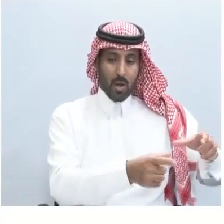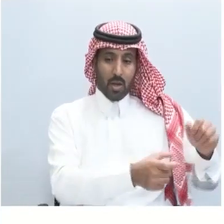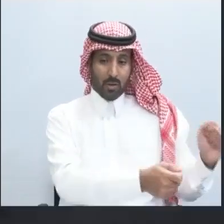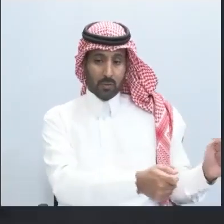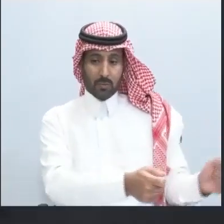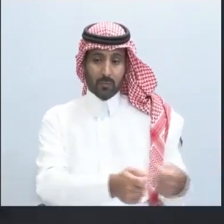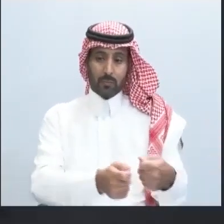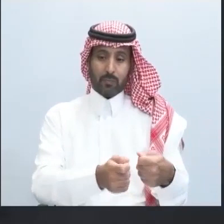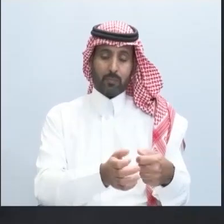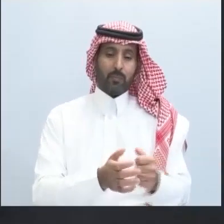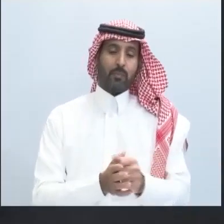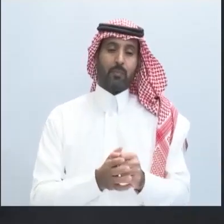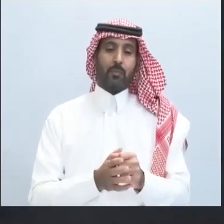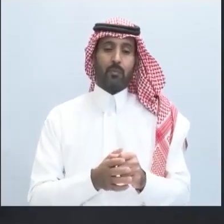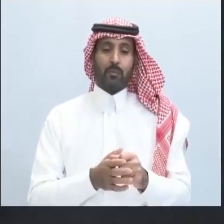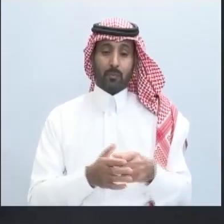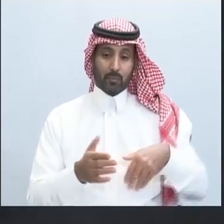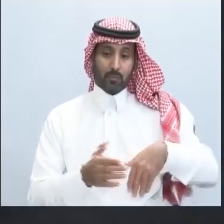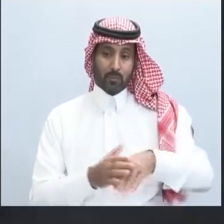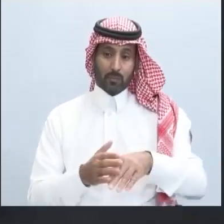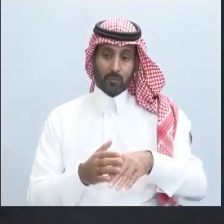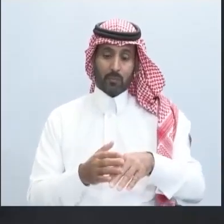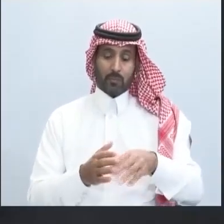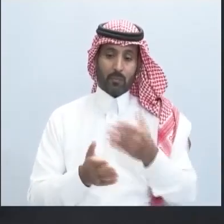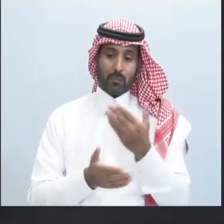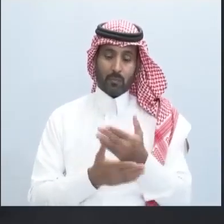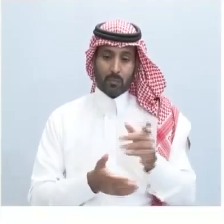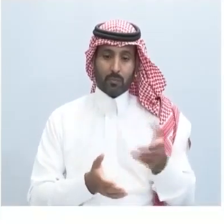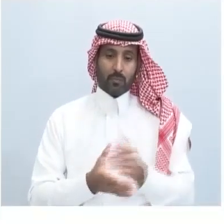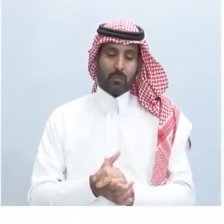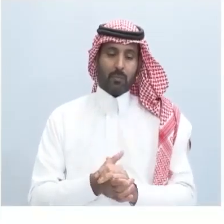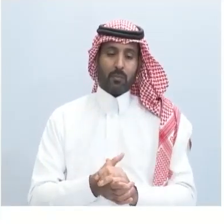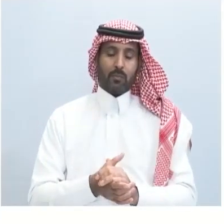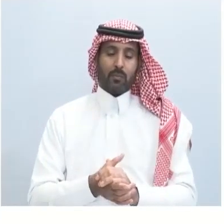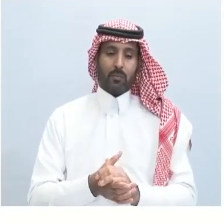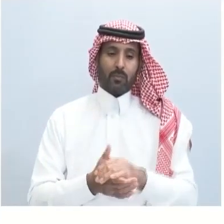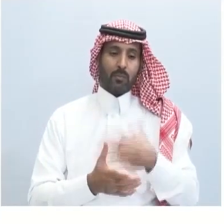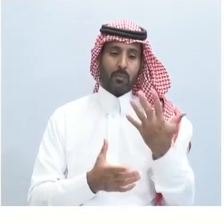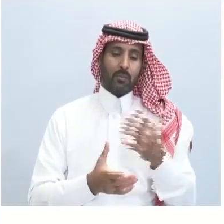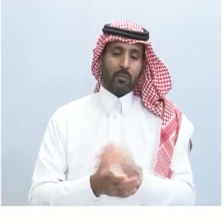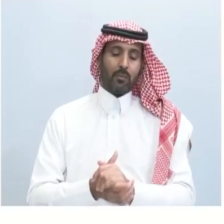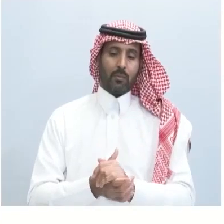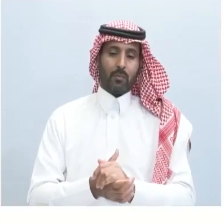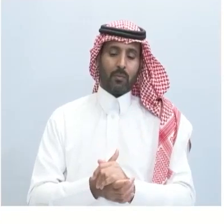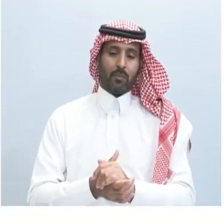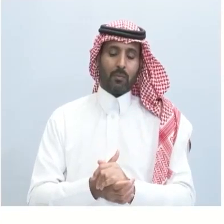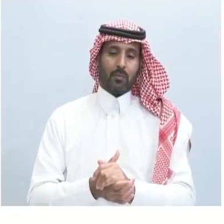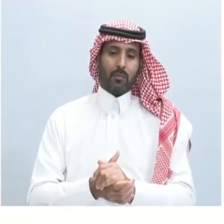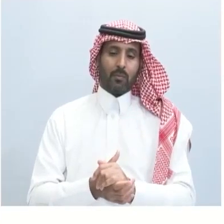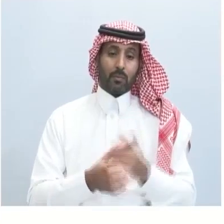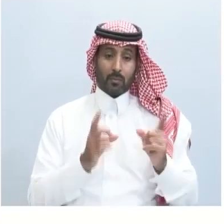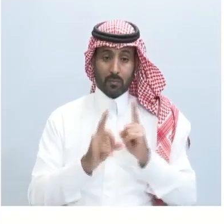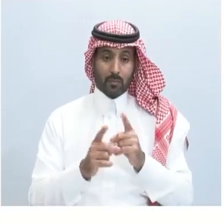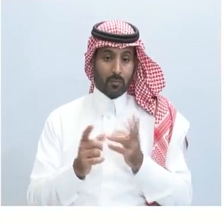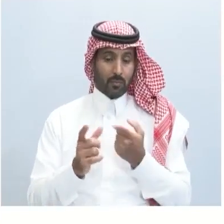hand, is it by kicking it or using the stick? Number five. So what's the correct heading